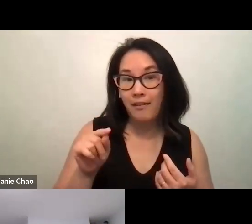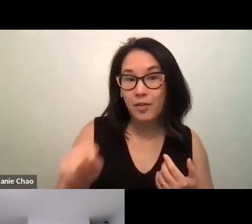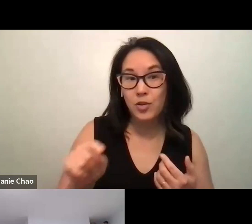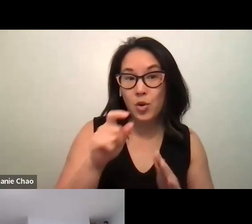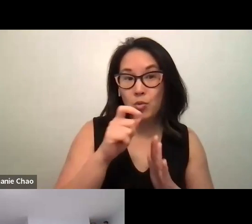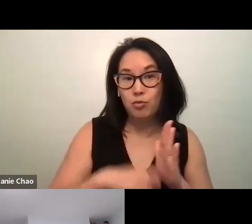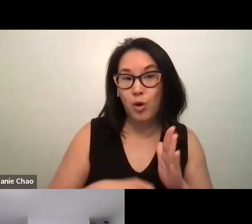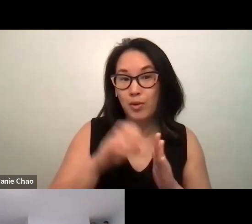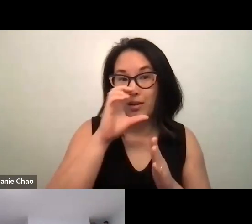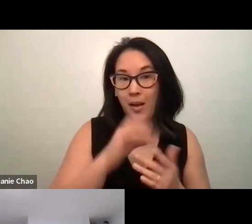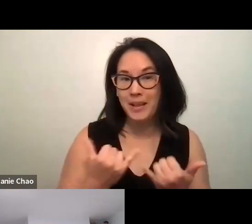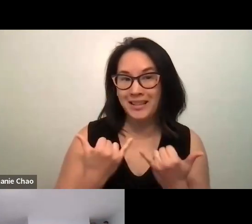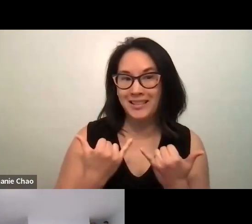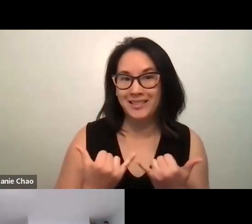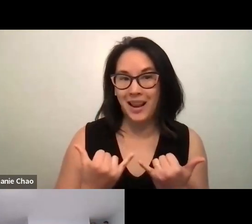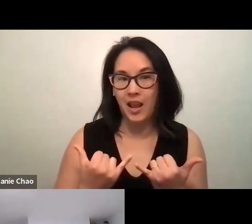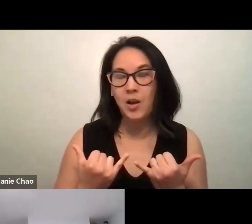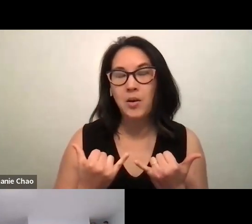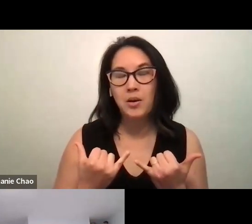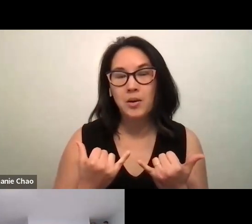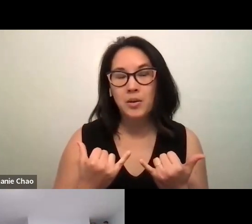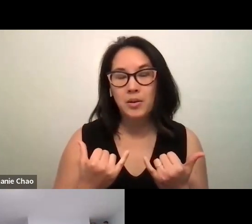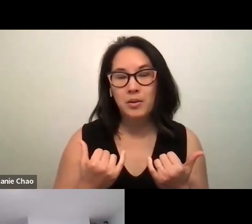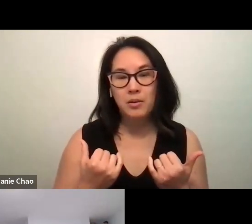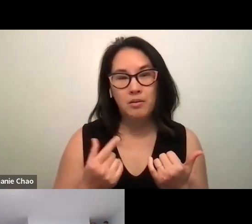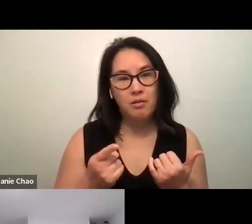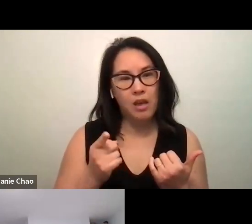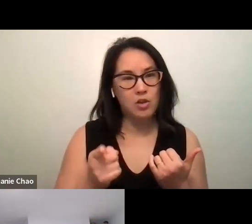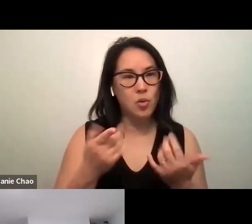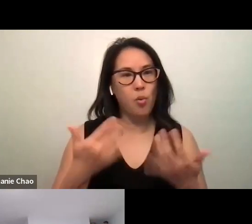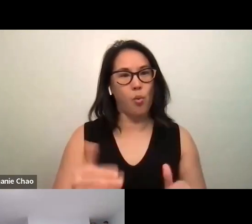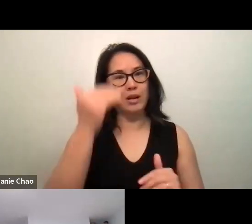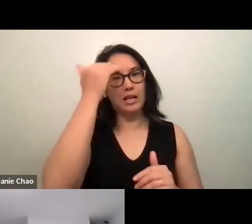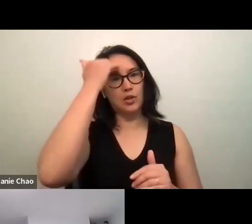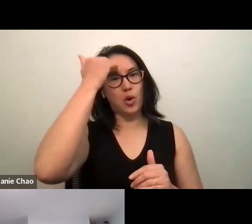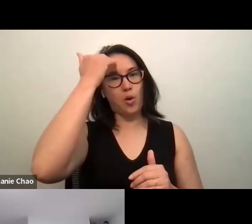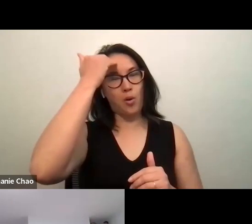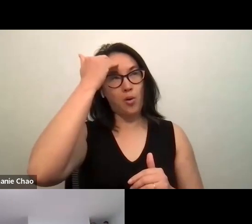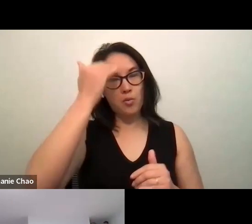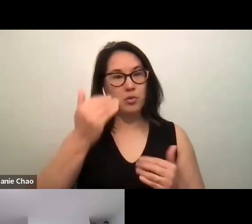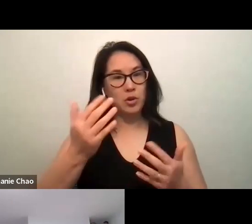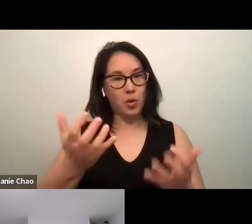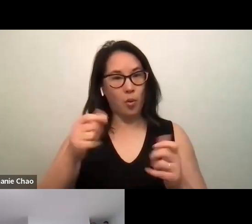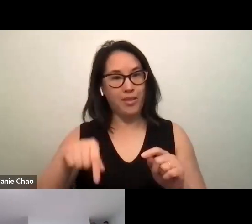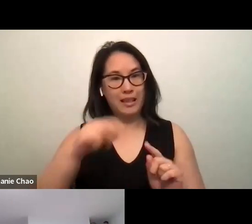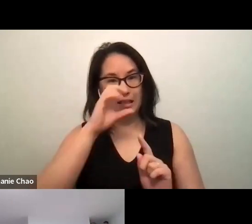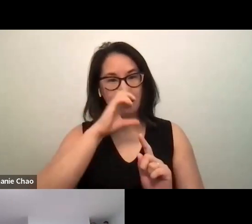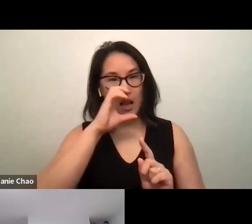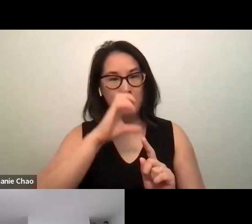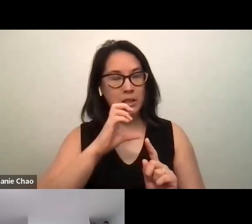you wanted to be multiply accessible, what would you do different? How would that